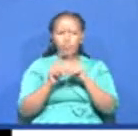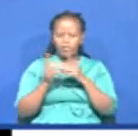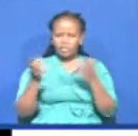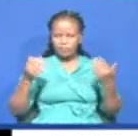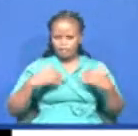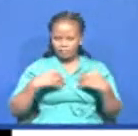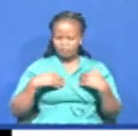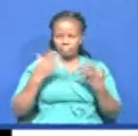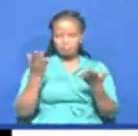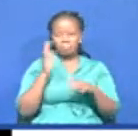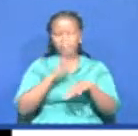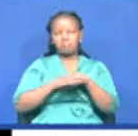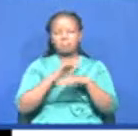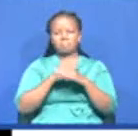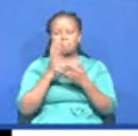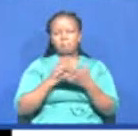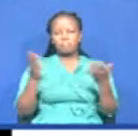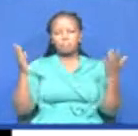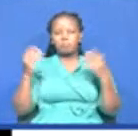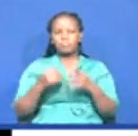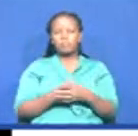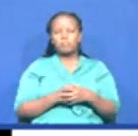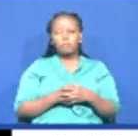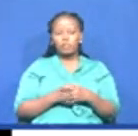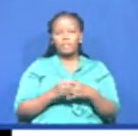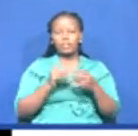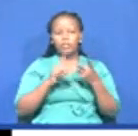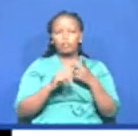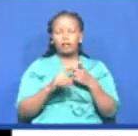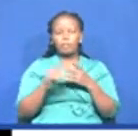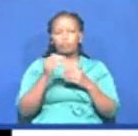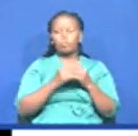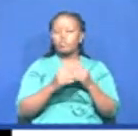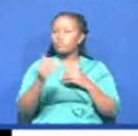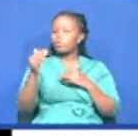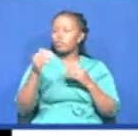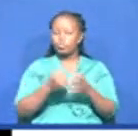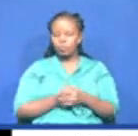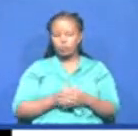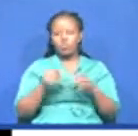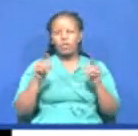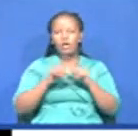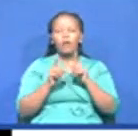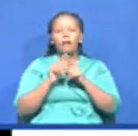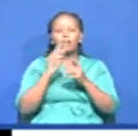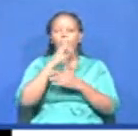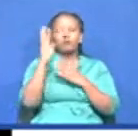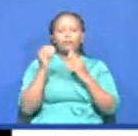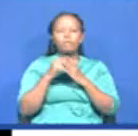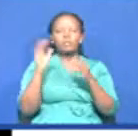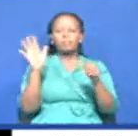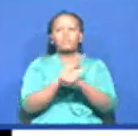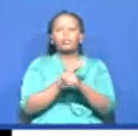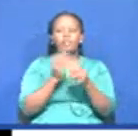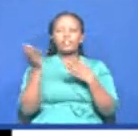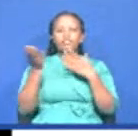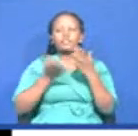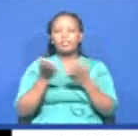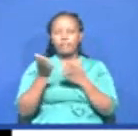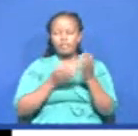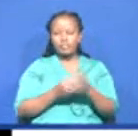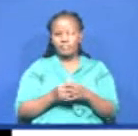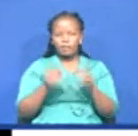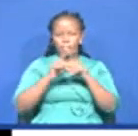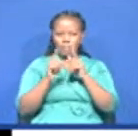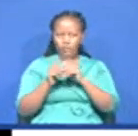goods apart. For instance, when you say illicit trade, it is a whole hoard of goods and services. For instance, when you talk about counterfeits,